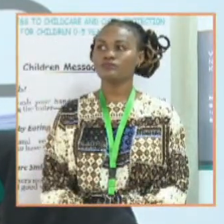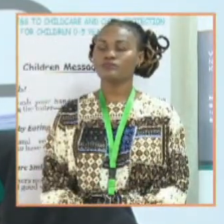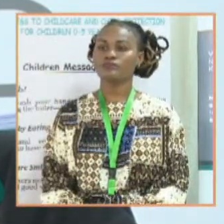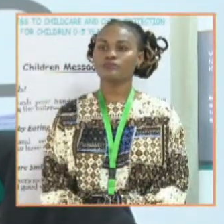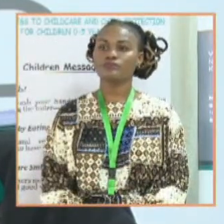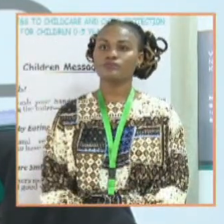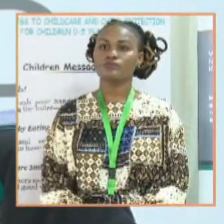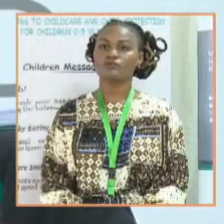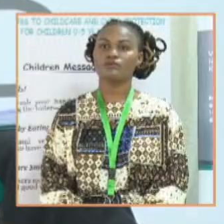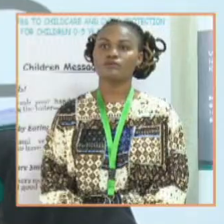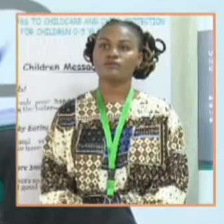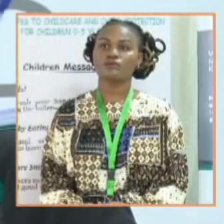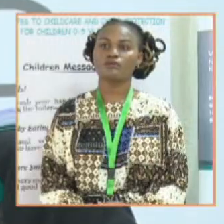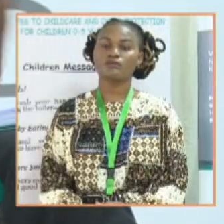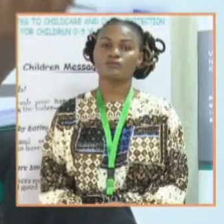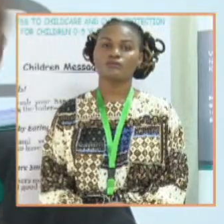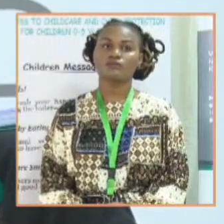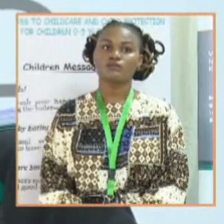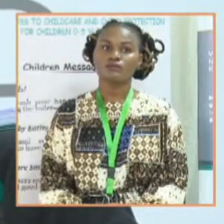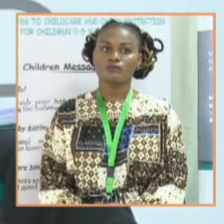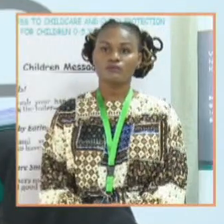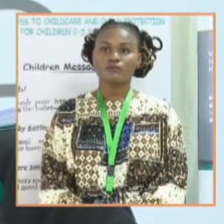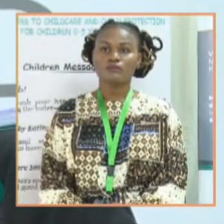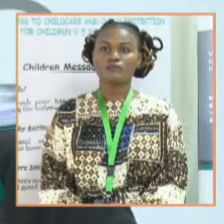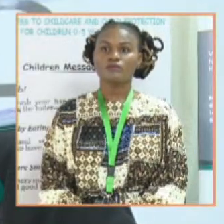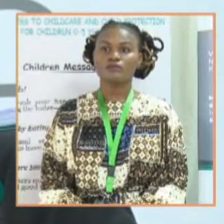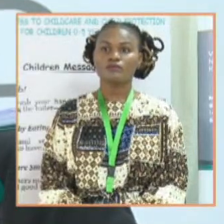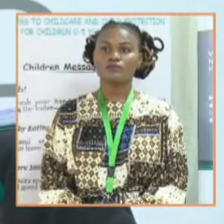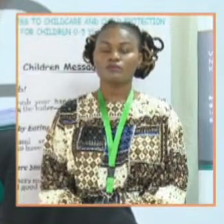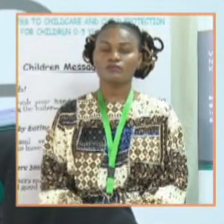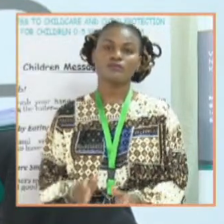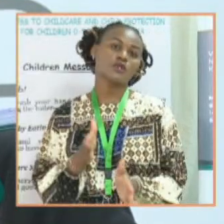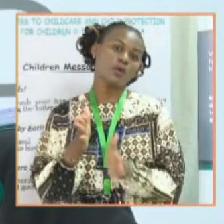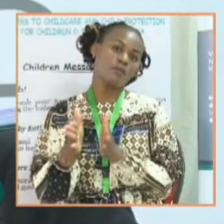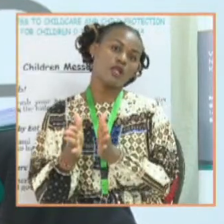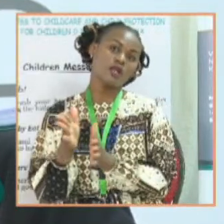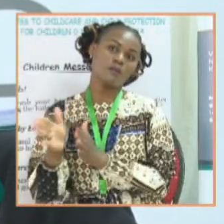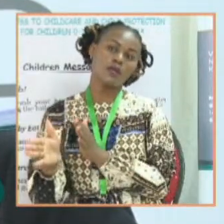course, yeah, away from planning and